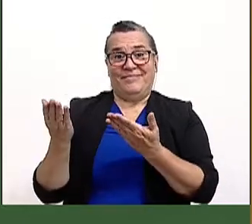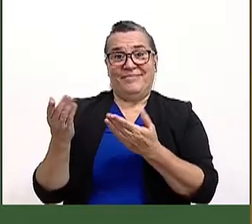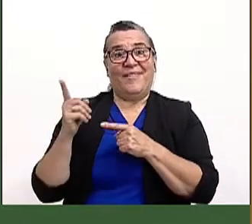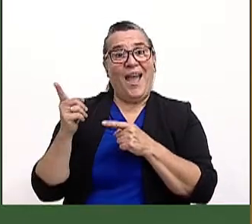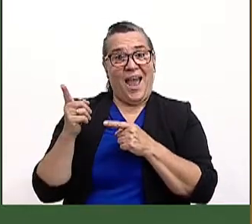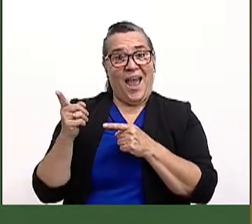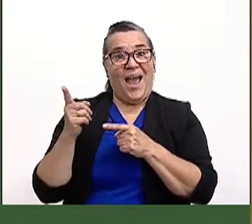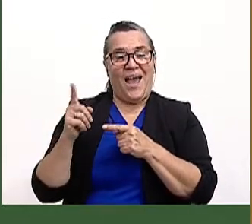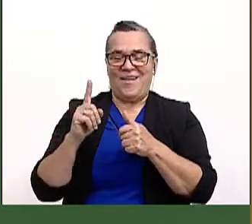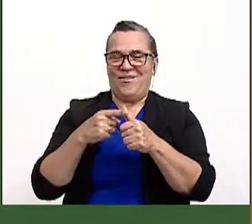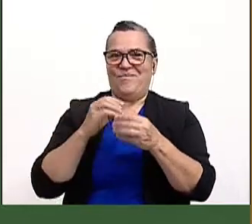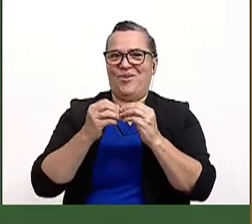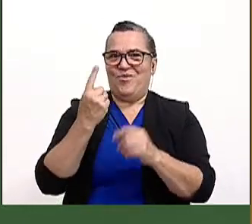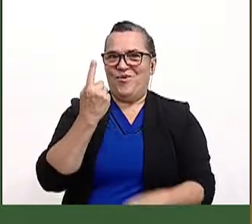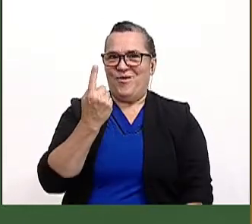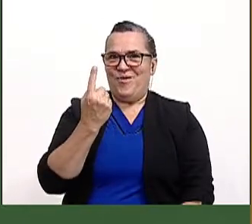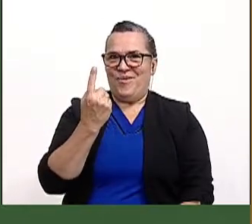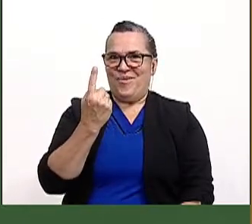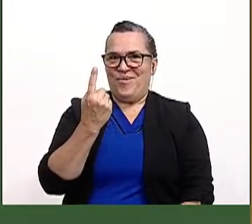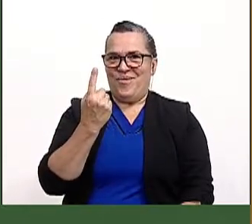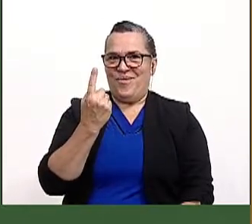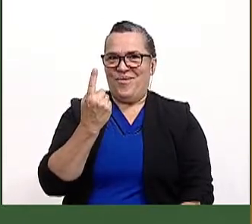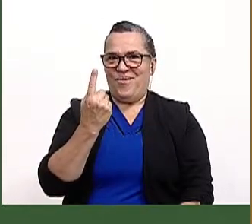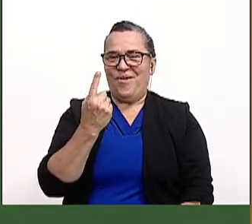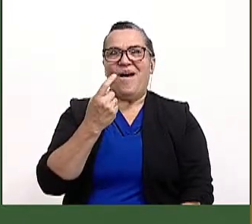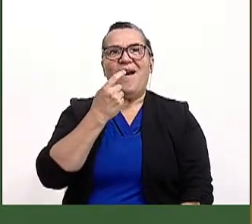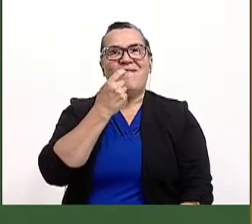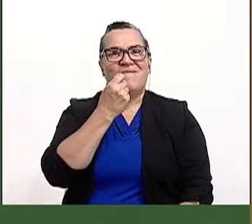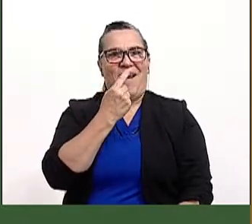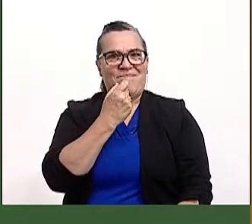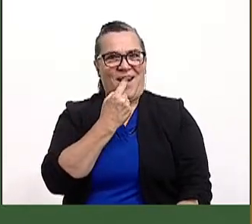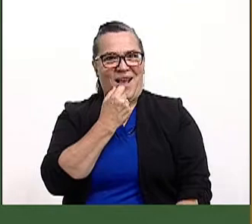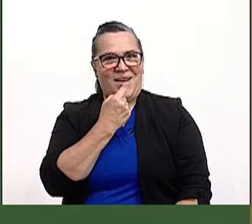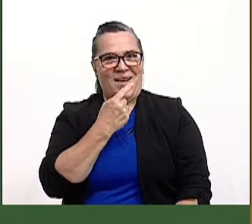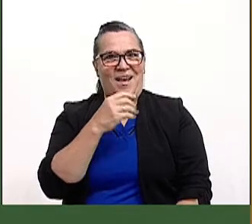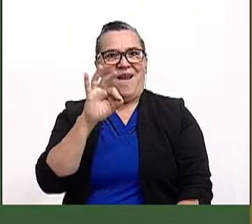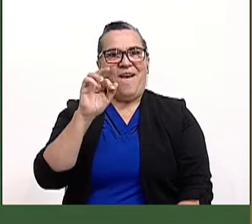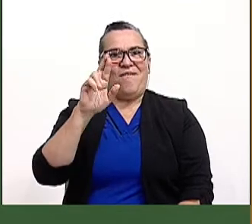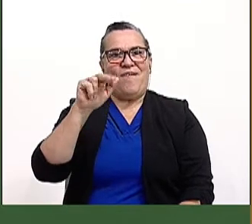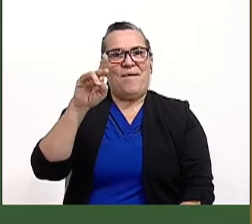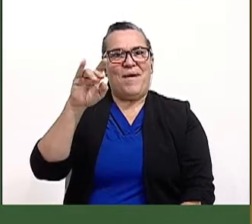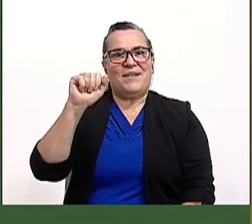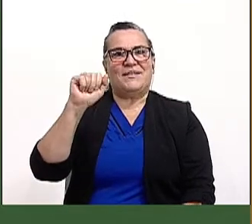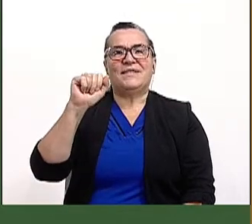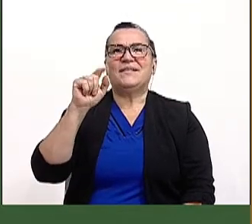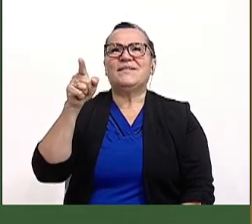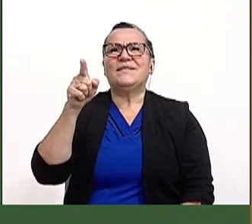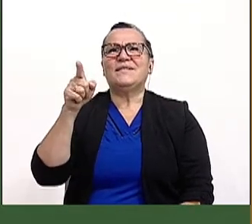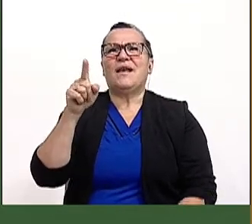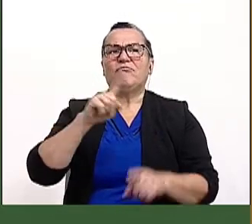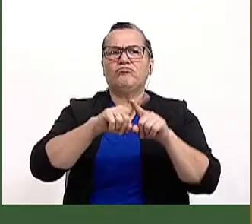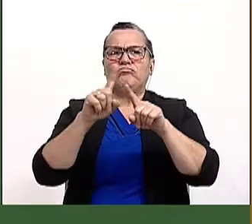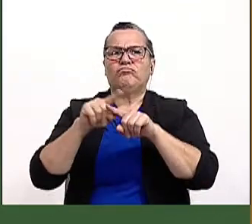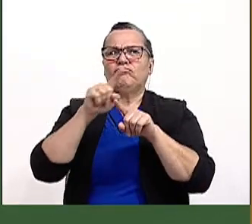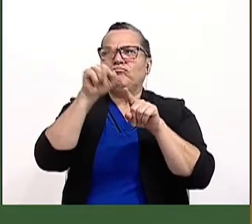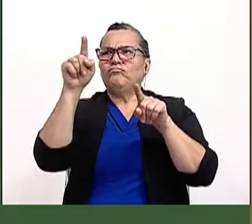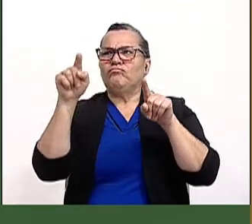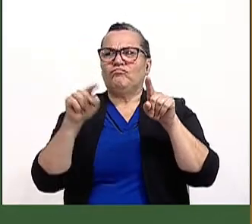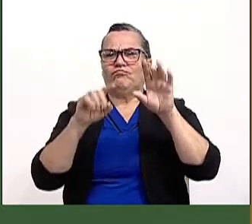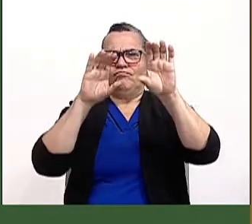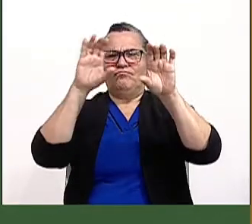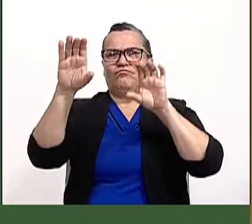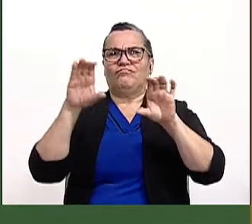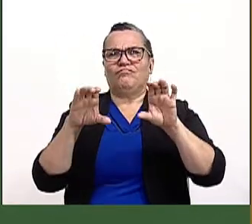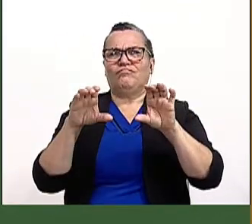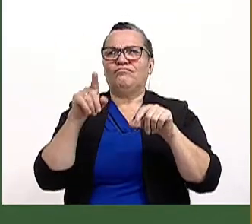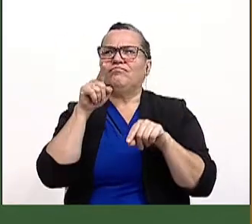Okay, number one, we have here the drugstore. So we're going to see 4 different cards. Then you have